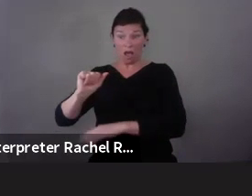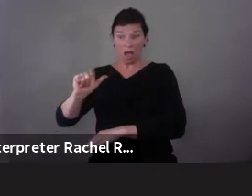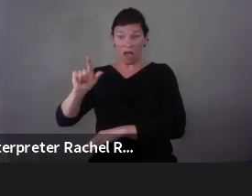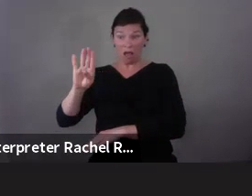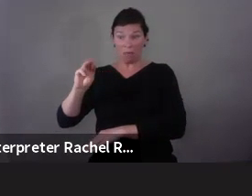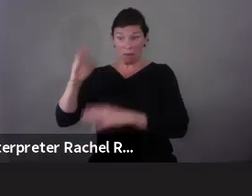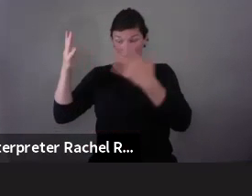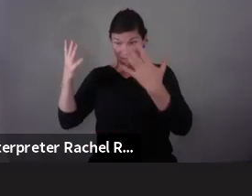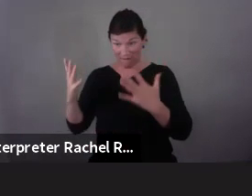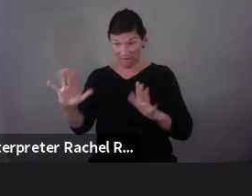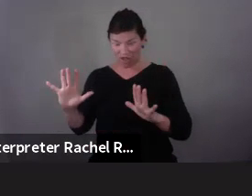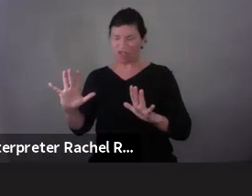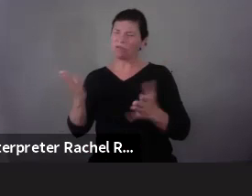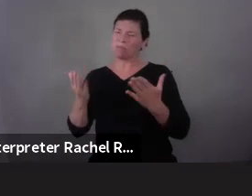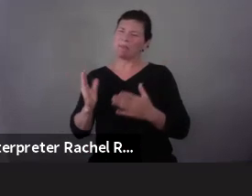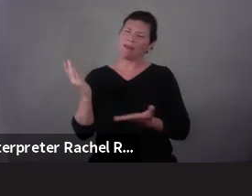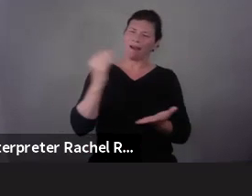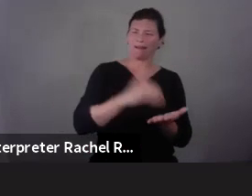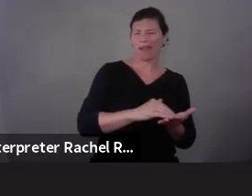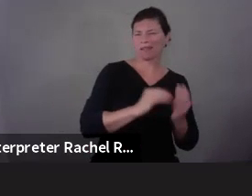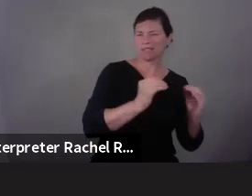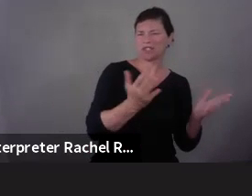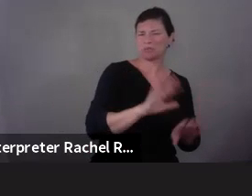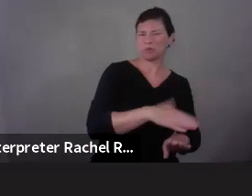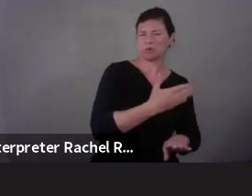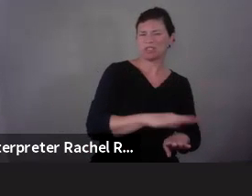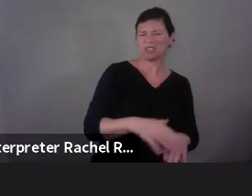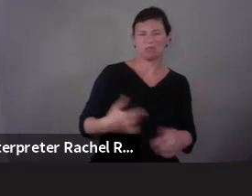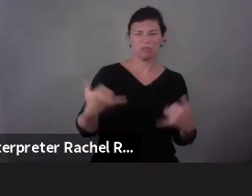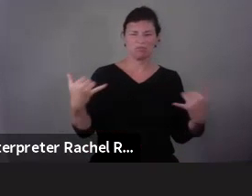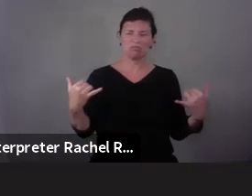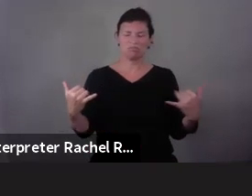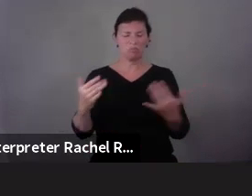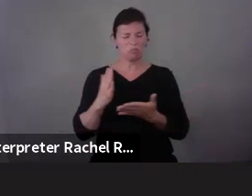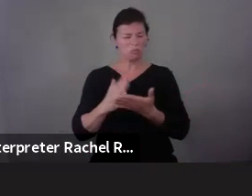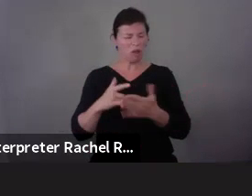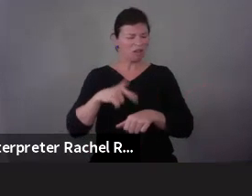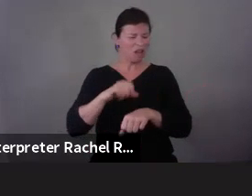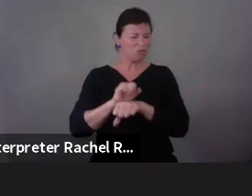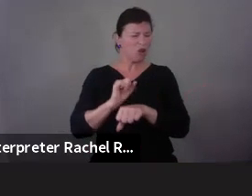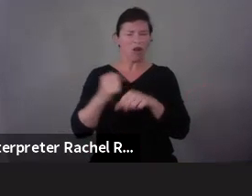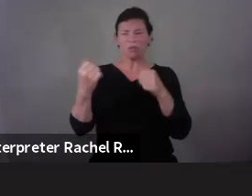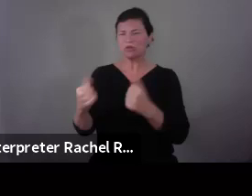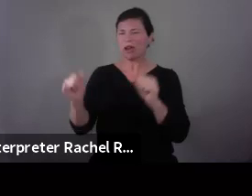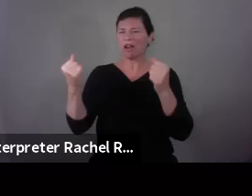pocket. But right now I'm just kind of part-time job, trying new things out.